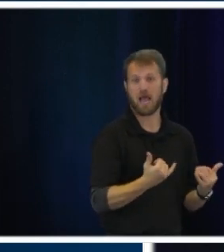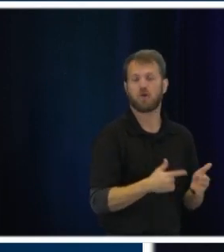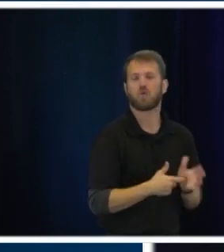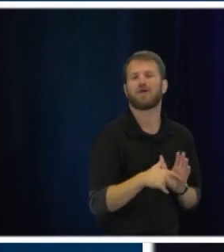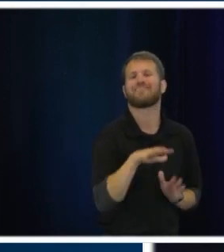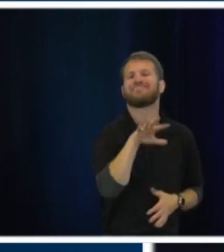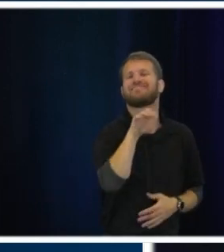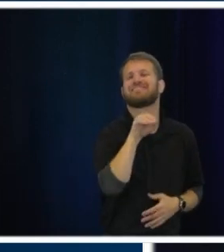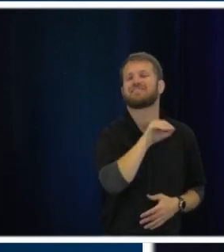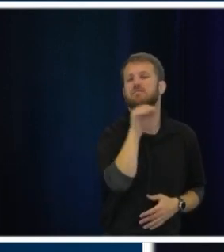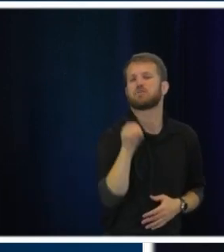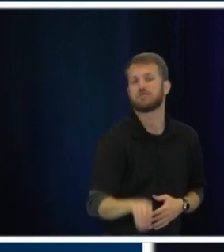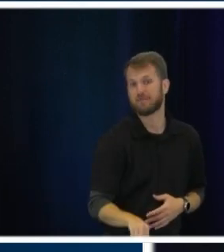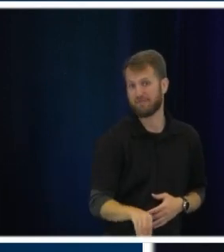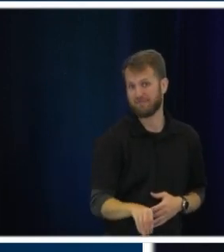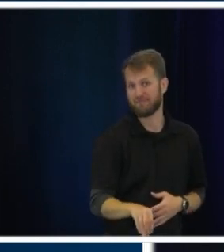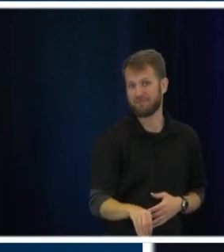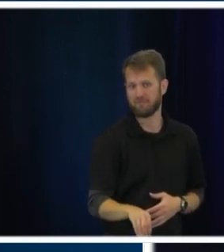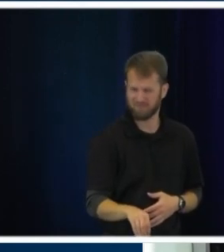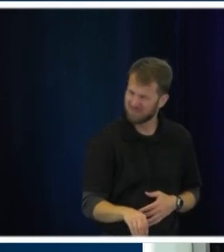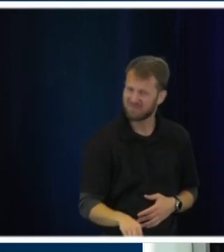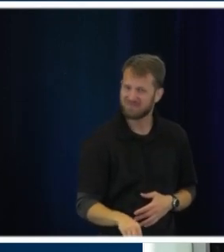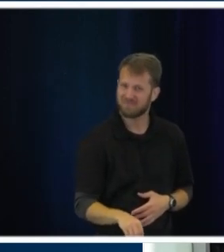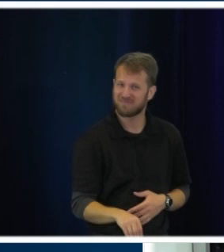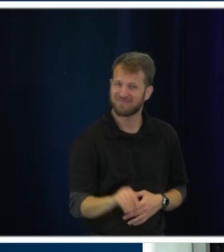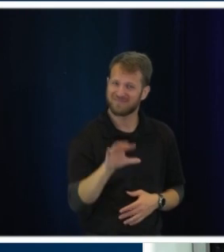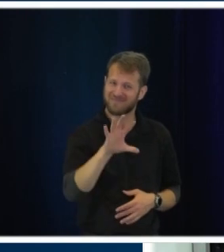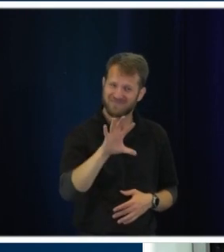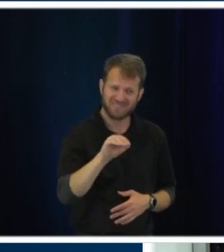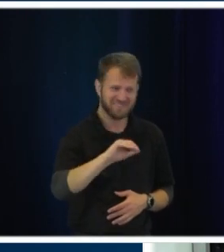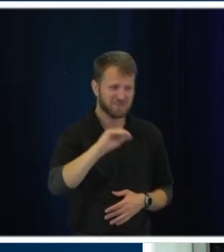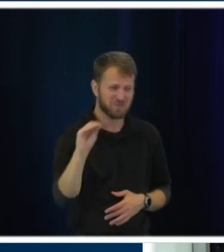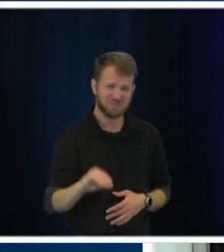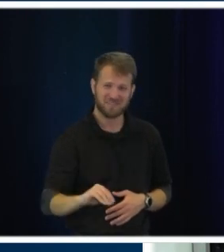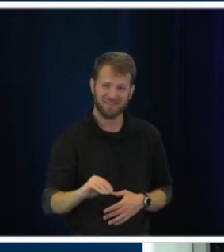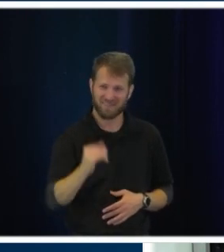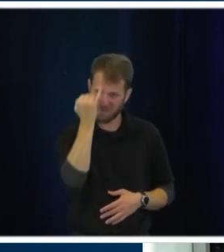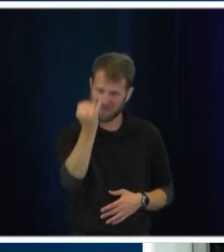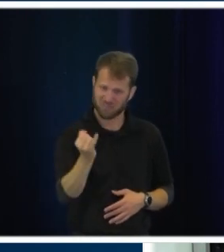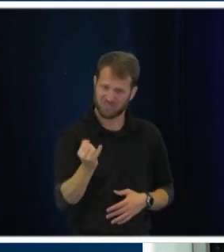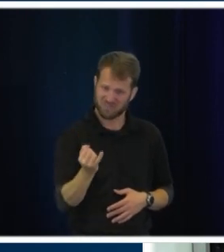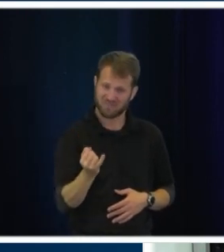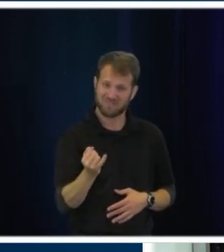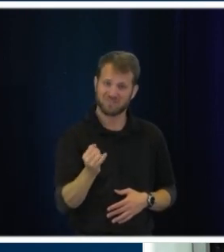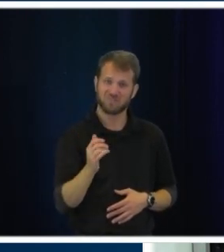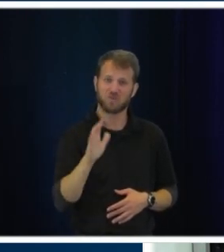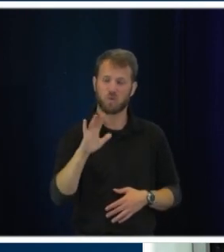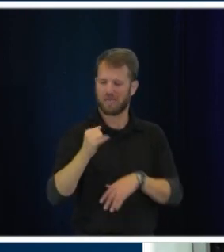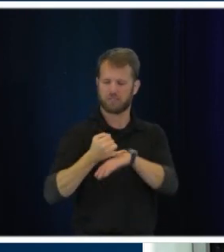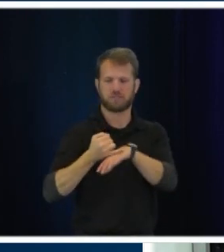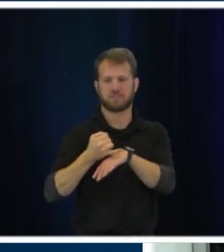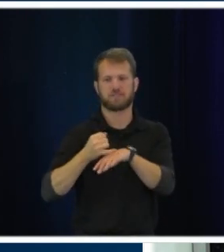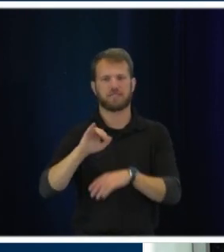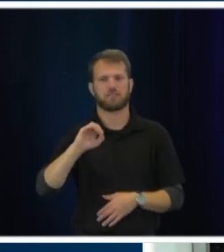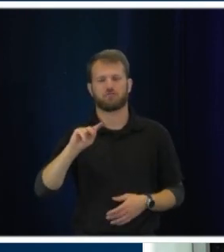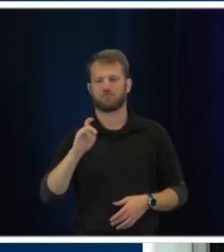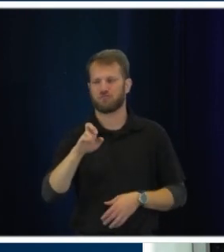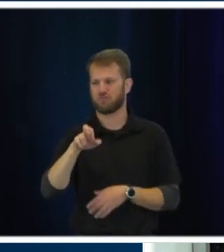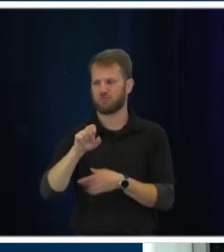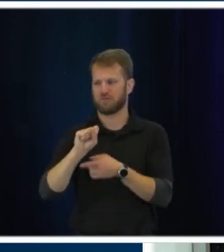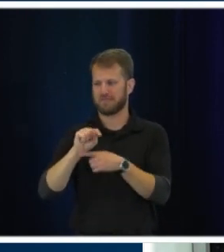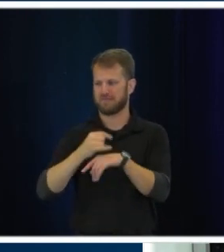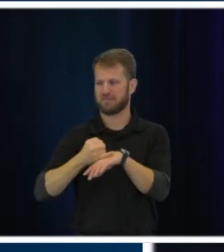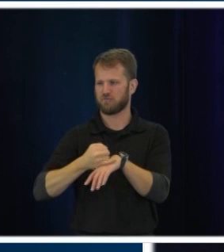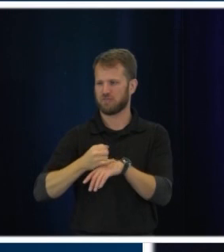down. Imagine that, 50% down. And your interest rate isn't 8%. No, your